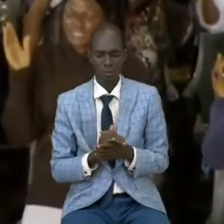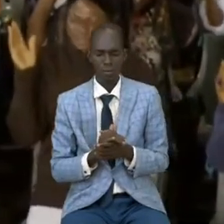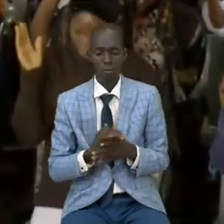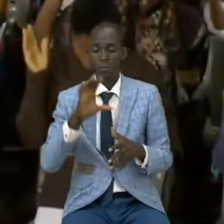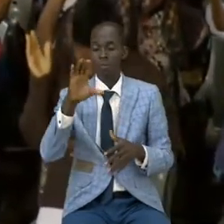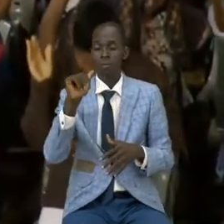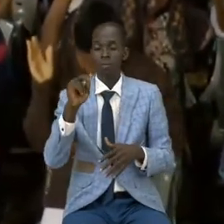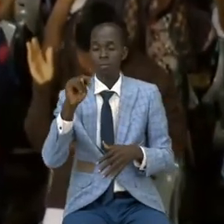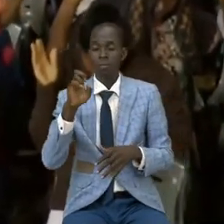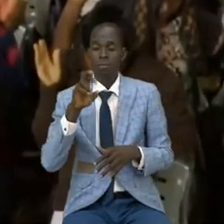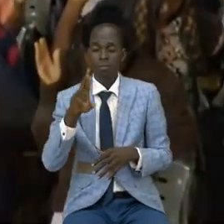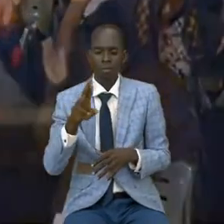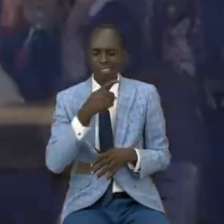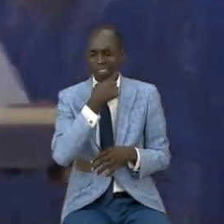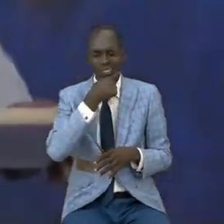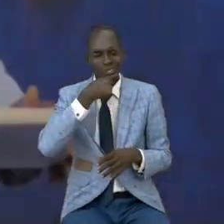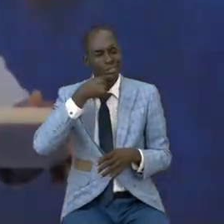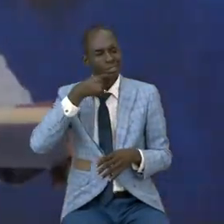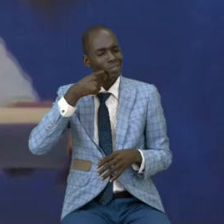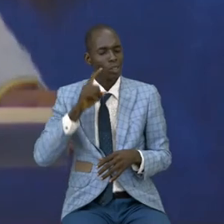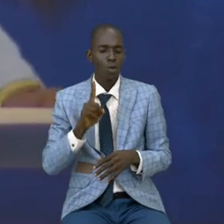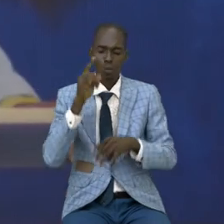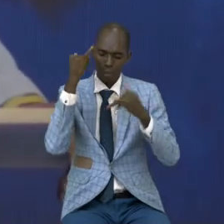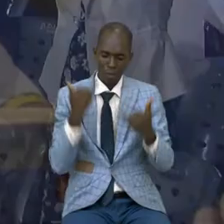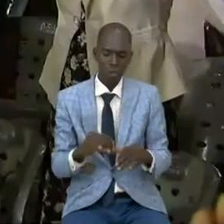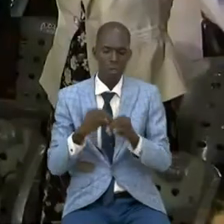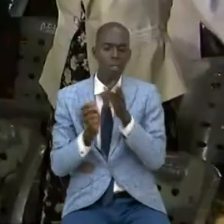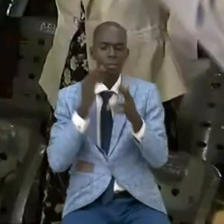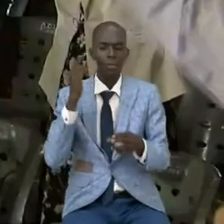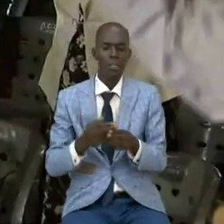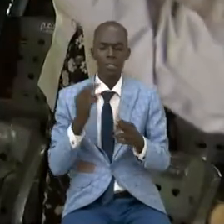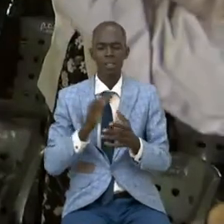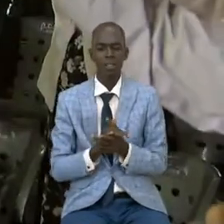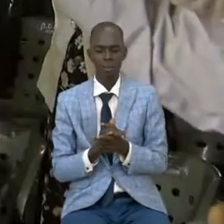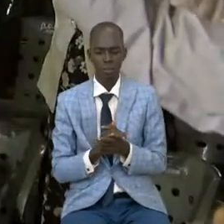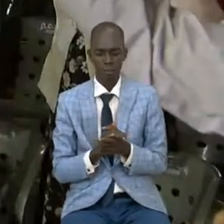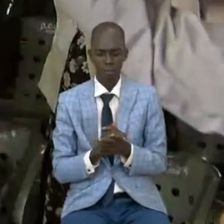Cancer, dry up in Jesus' name.